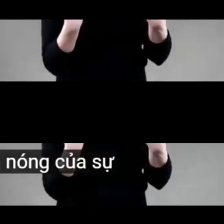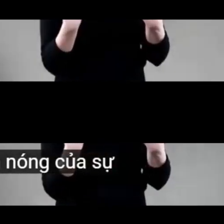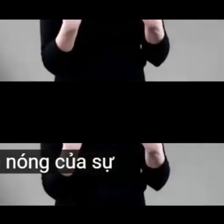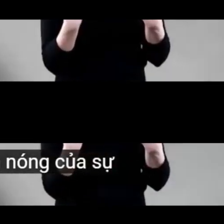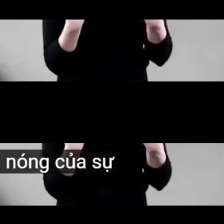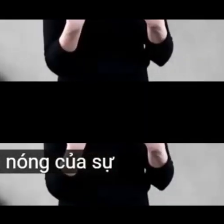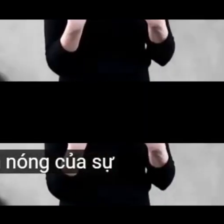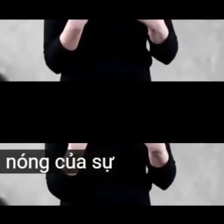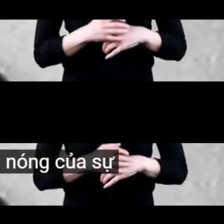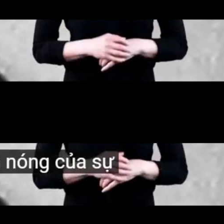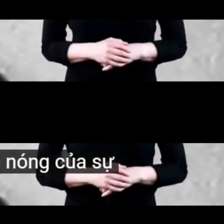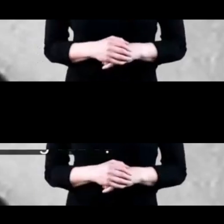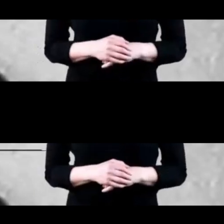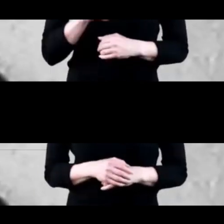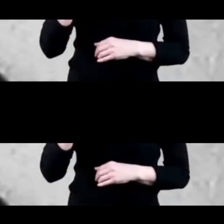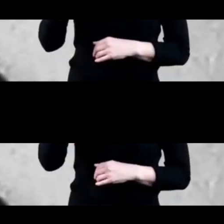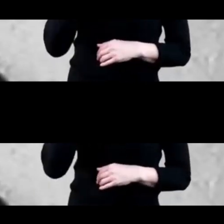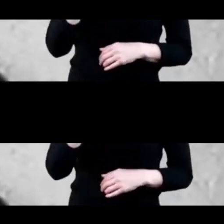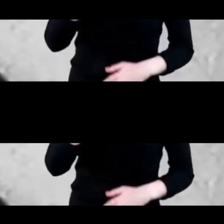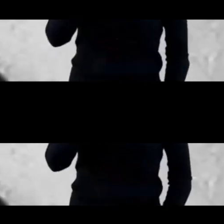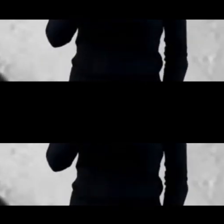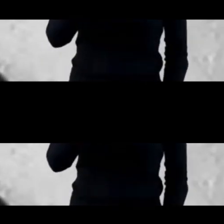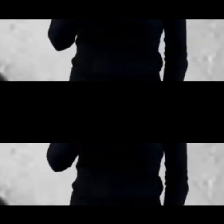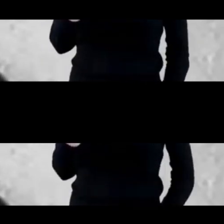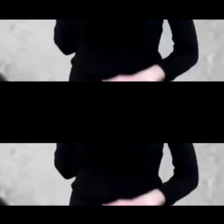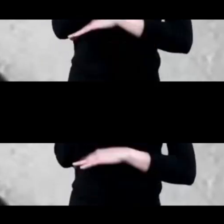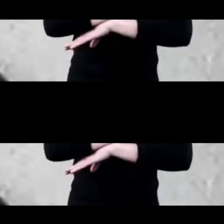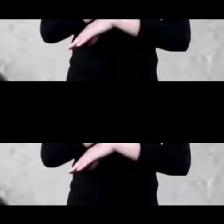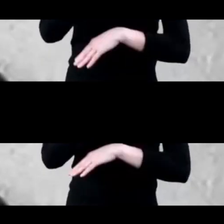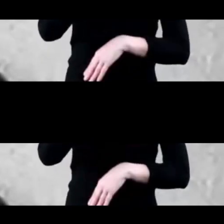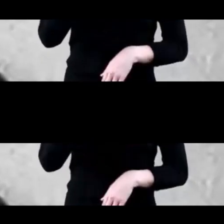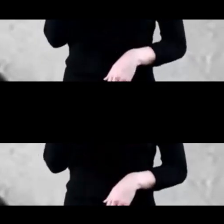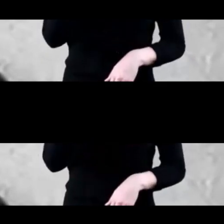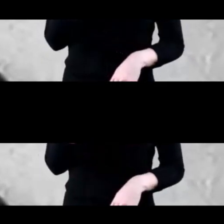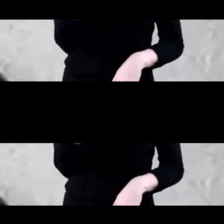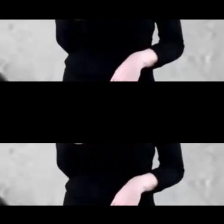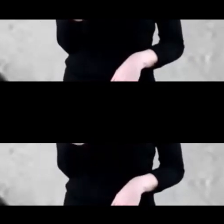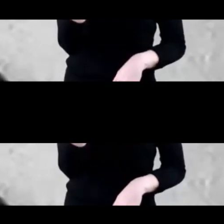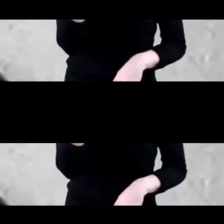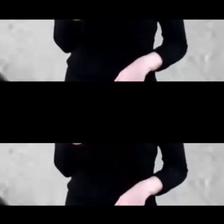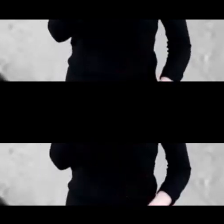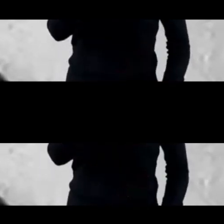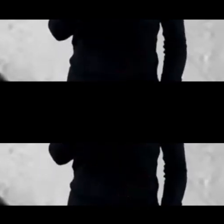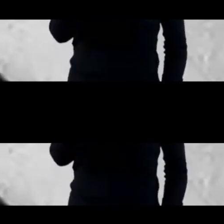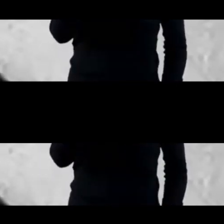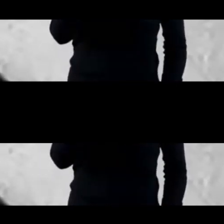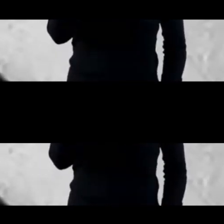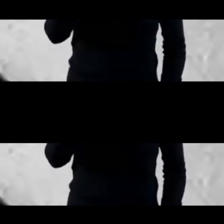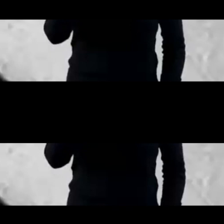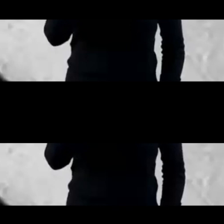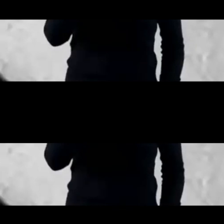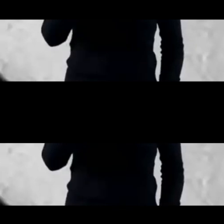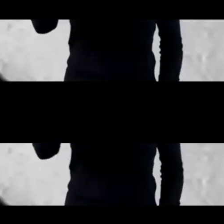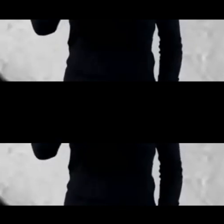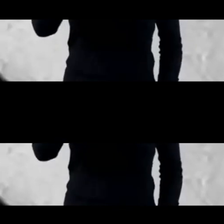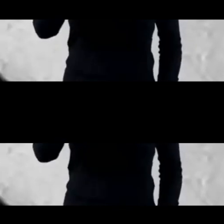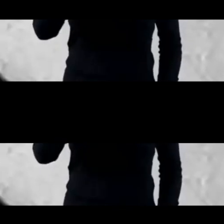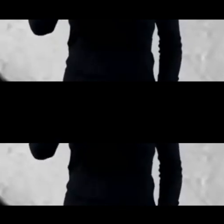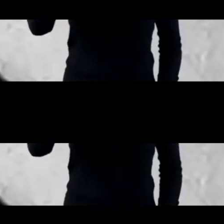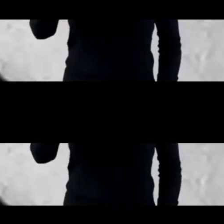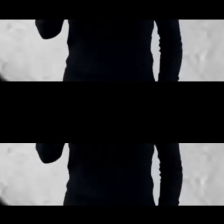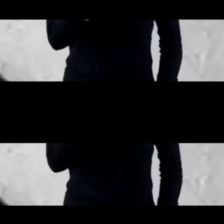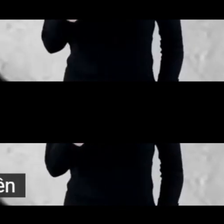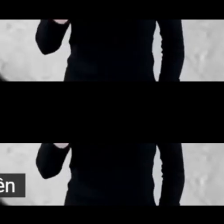anger. On the 28th day of June 1914, a Serbian, Gavrilo